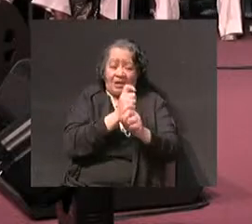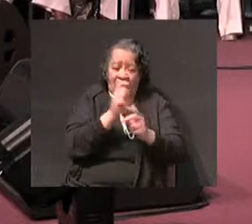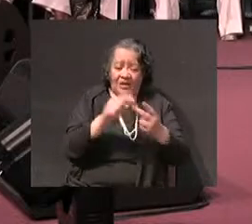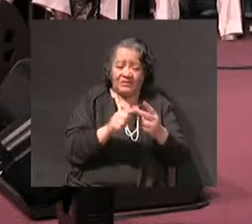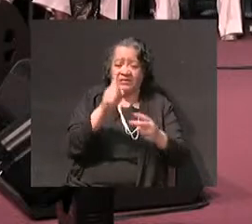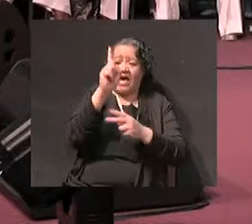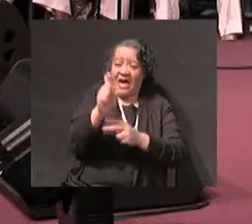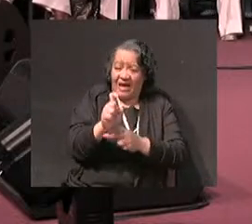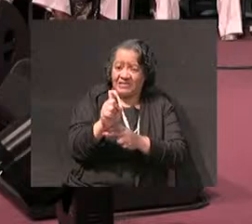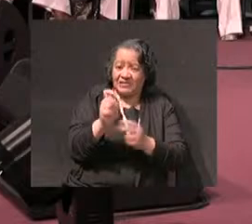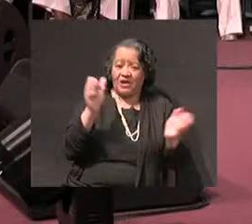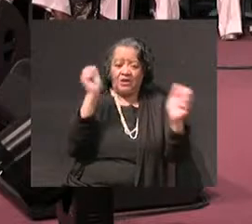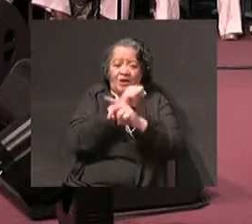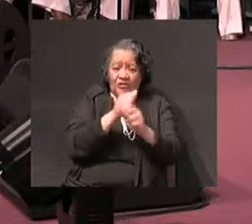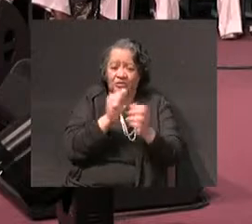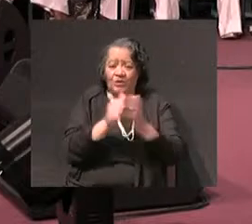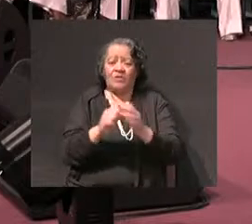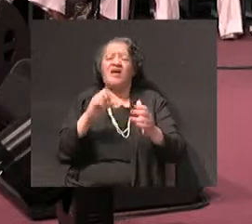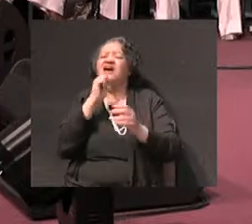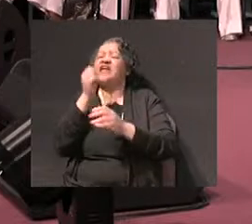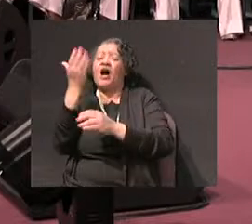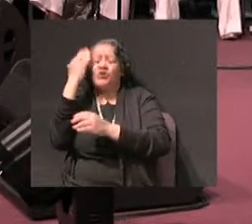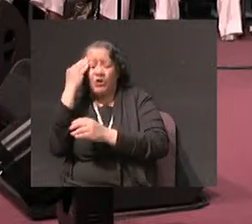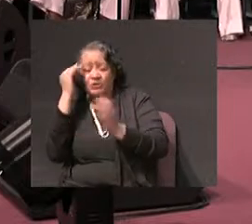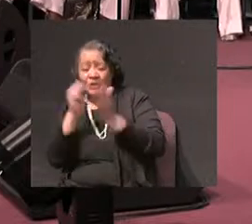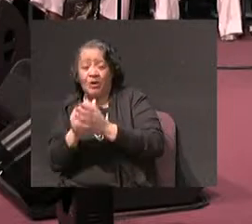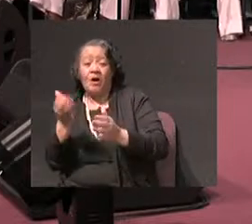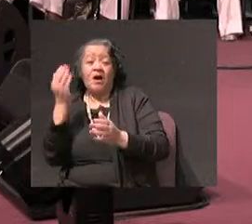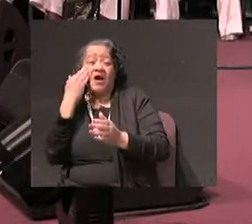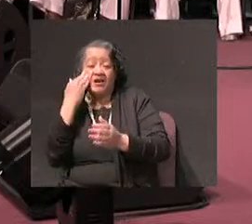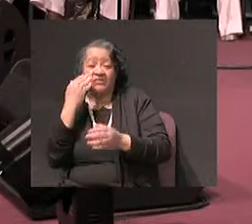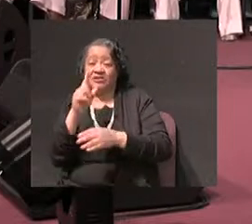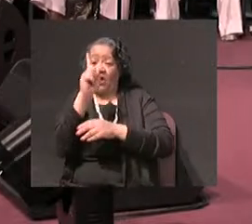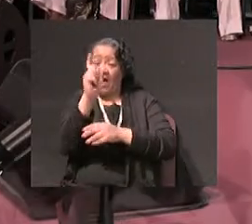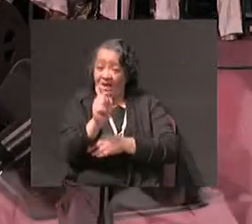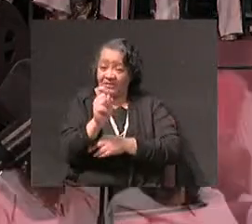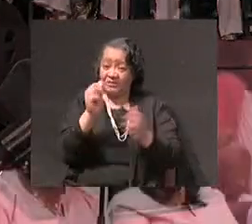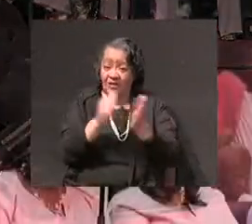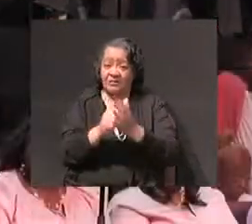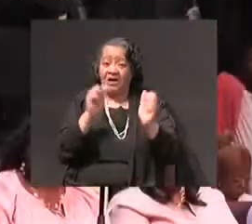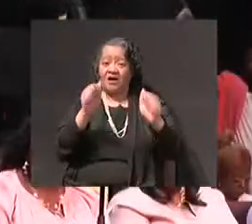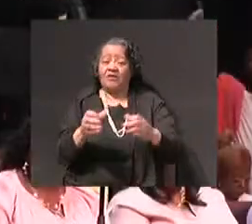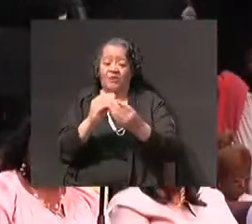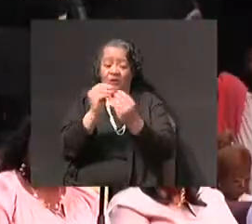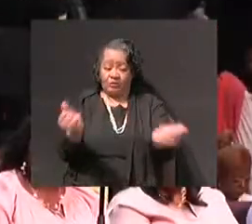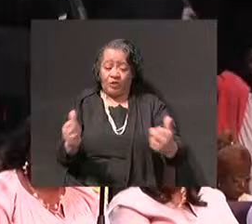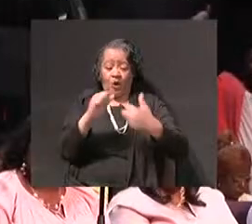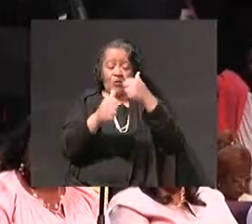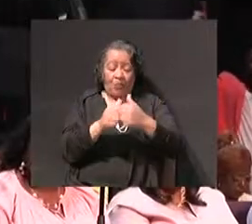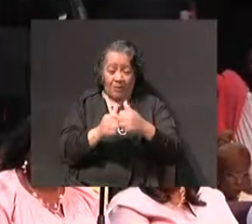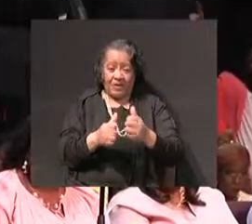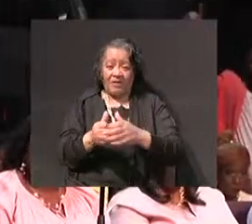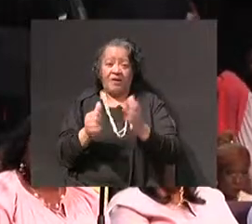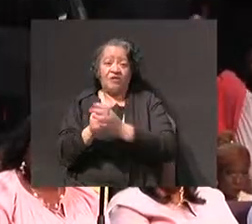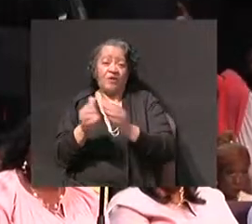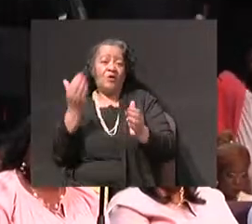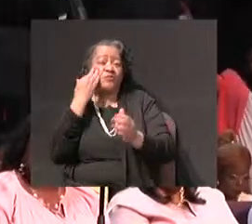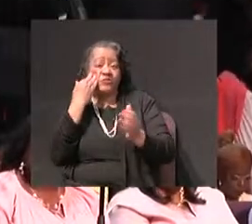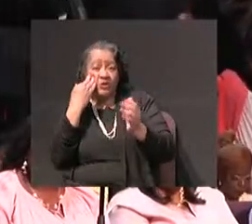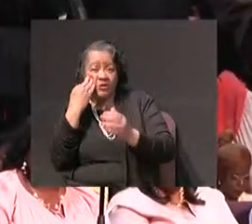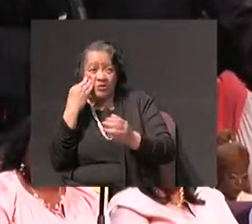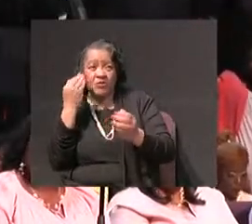X is the unknown. If you know the X, you can solve the problem. And when you